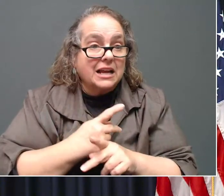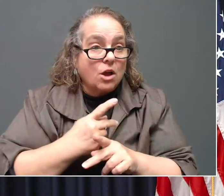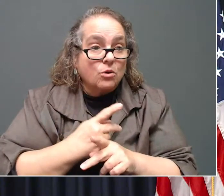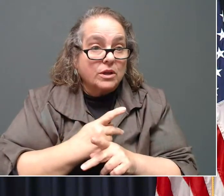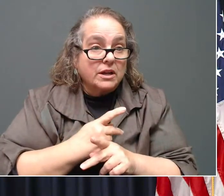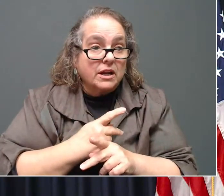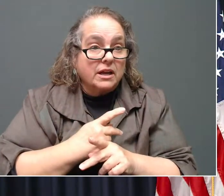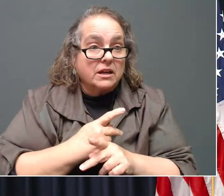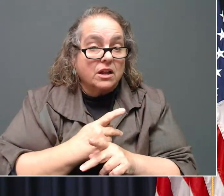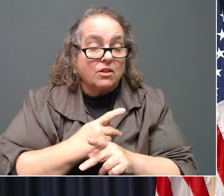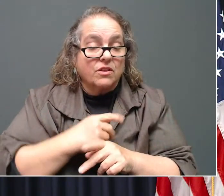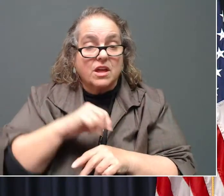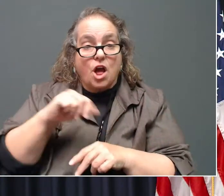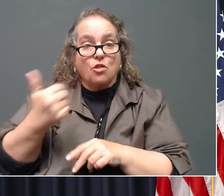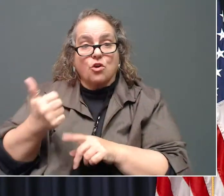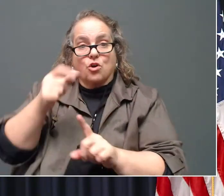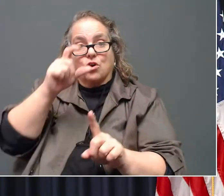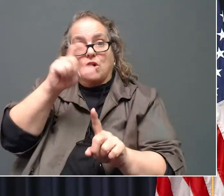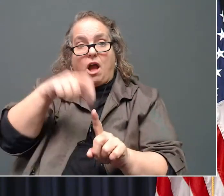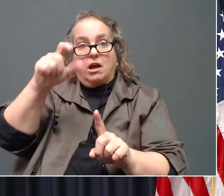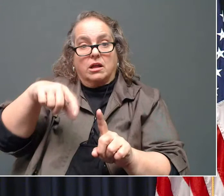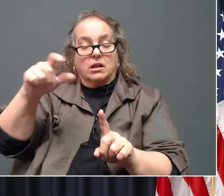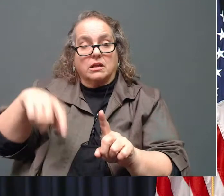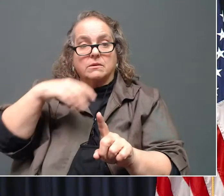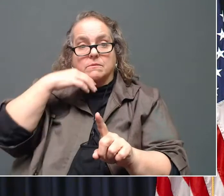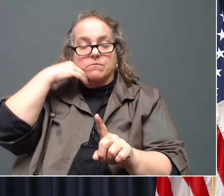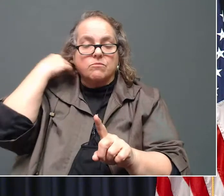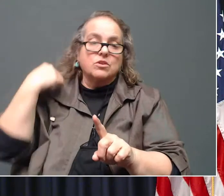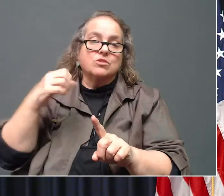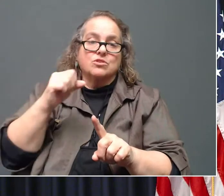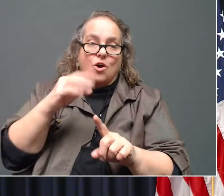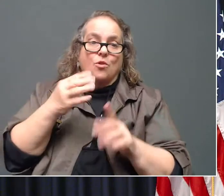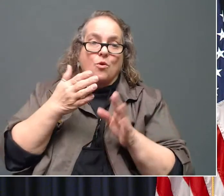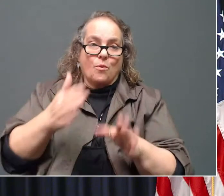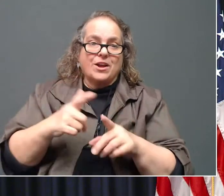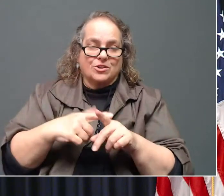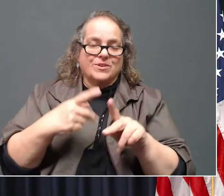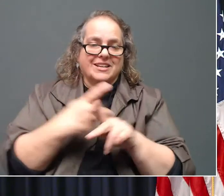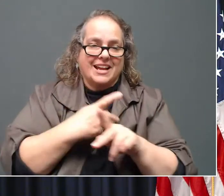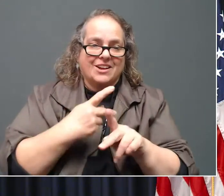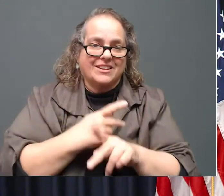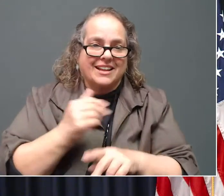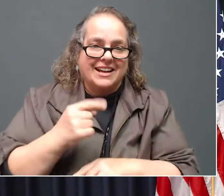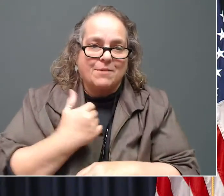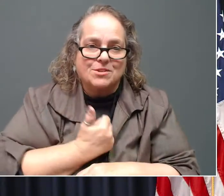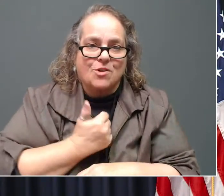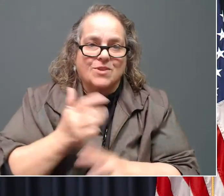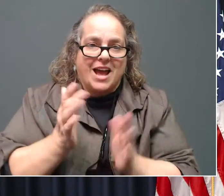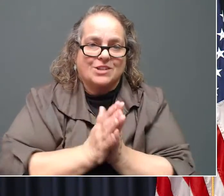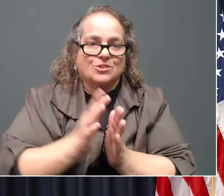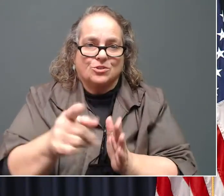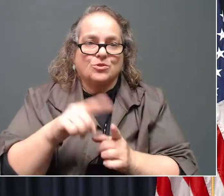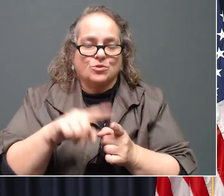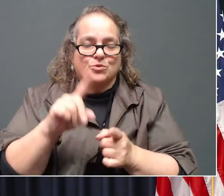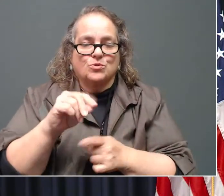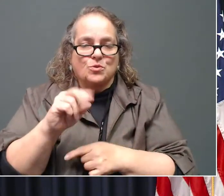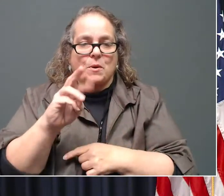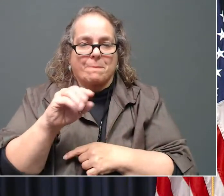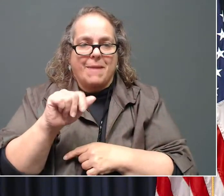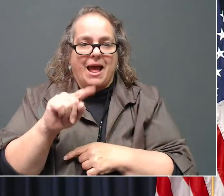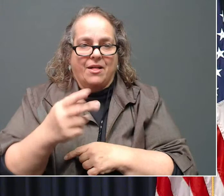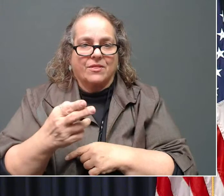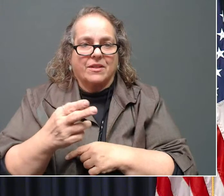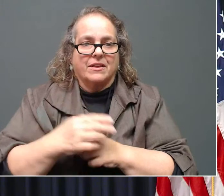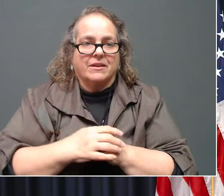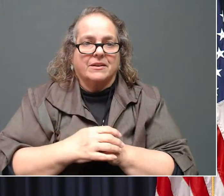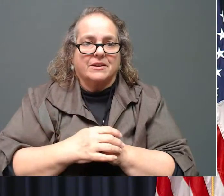other columns. So the way to calculate it, I'm sorry to ask you to do math, Debbie. though I'm sure you do it better